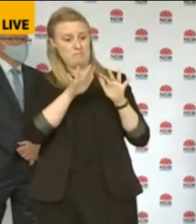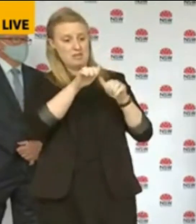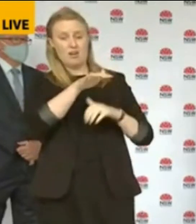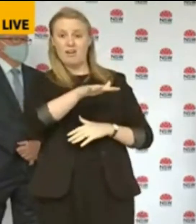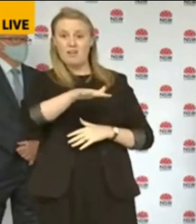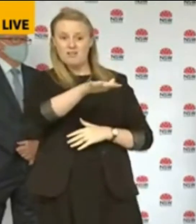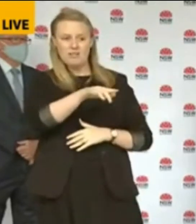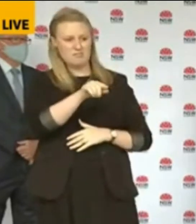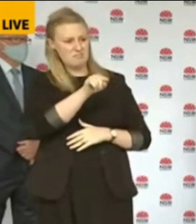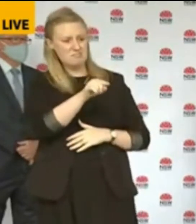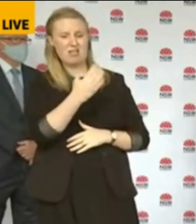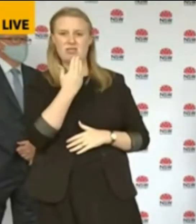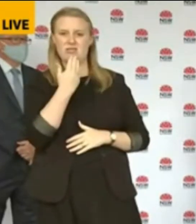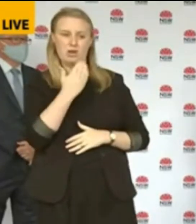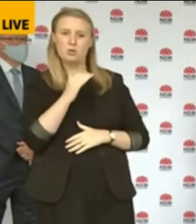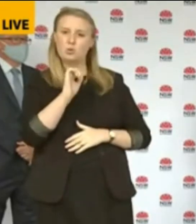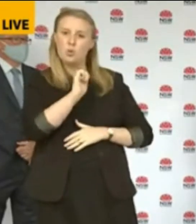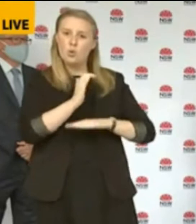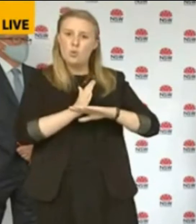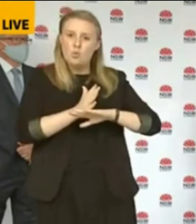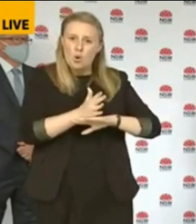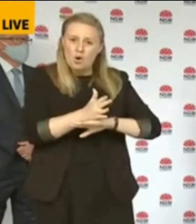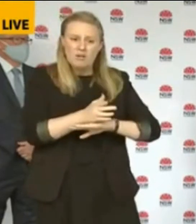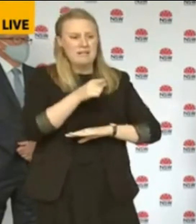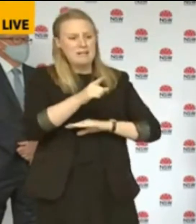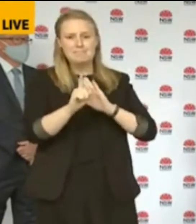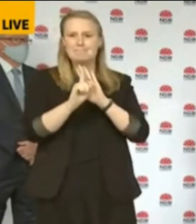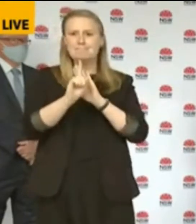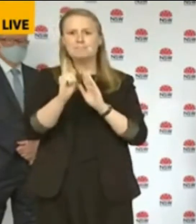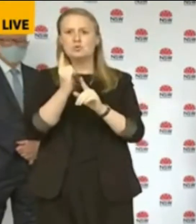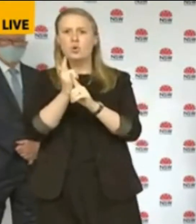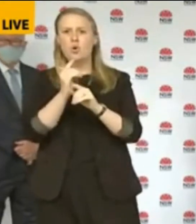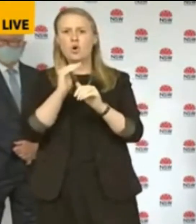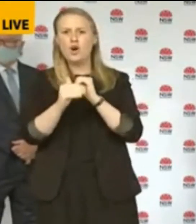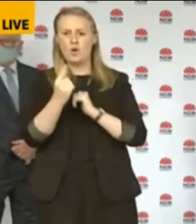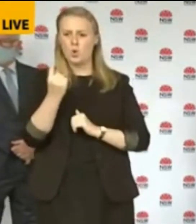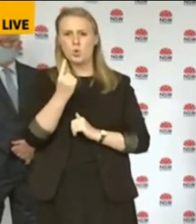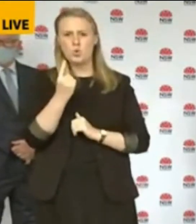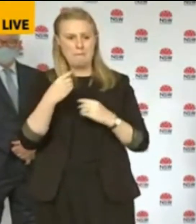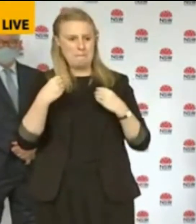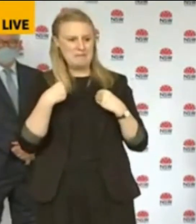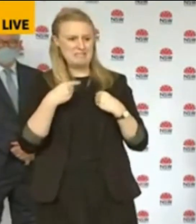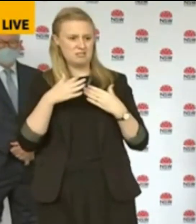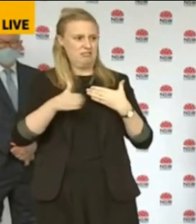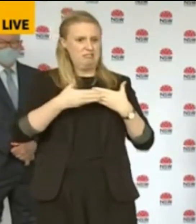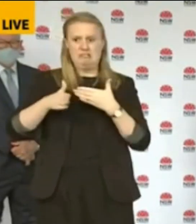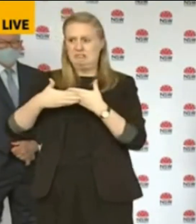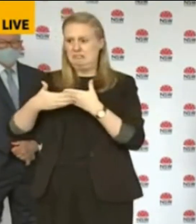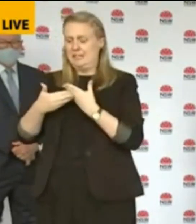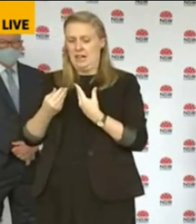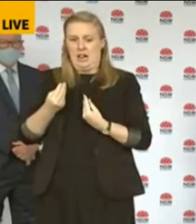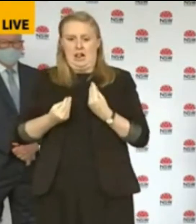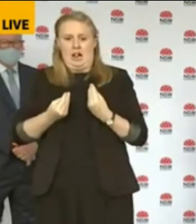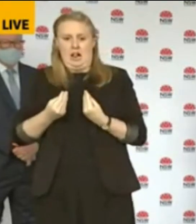say, firstly, thank you for the effort and understanding that, you know, if we're going to beat this, we really do need to